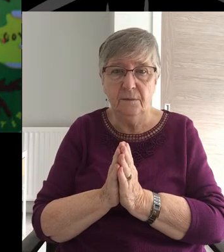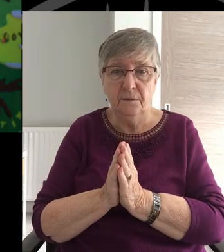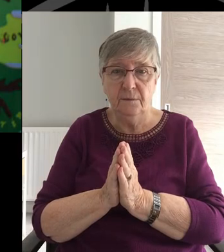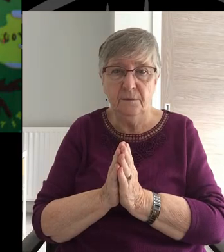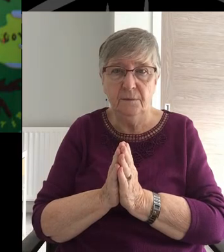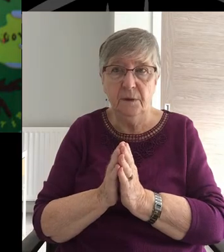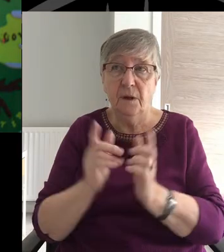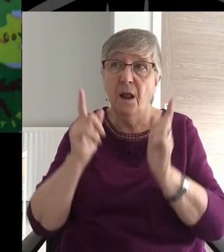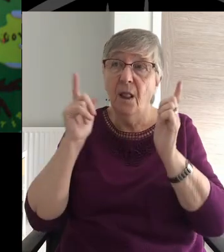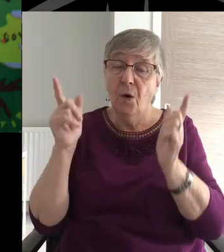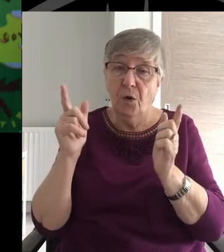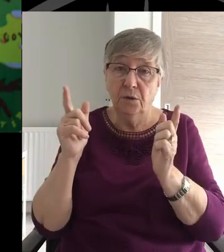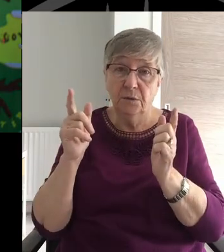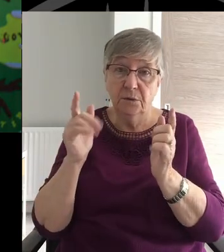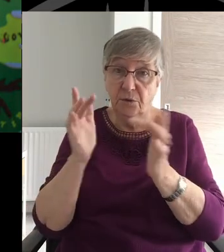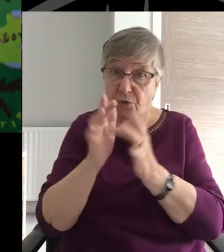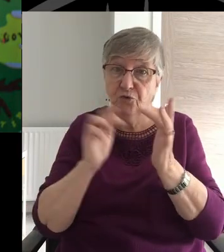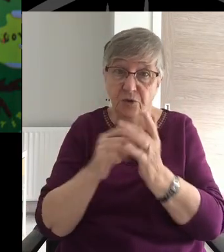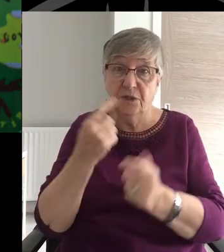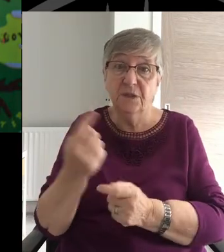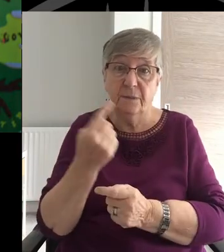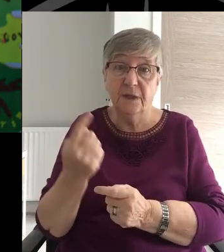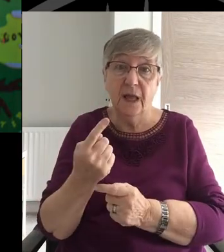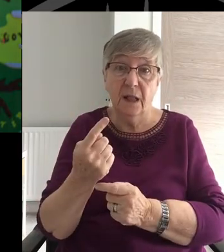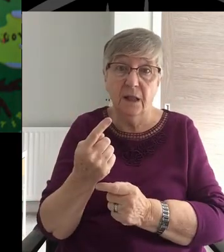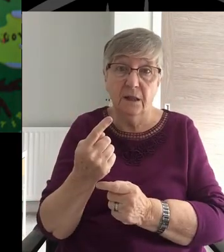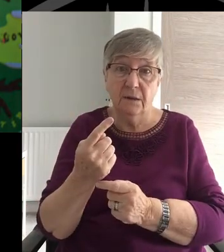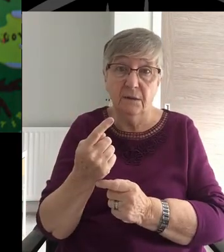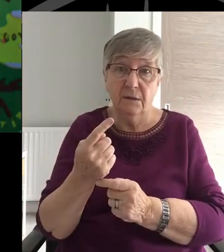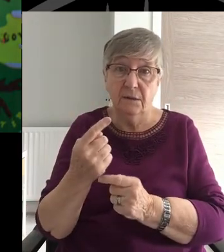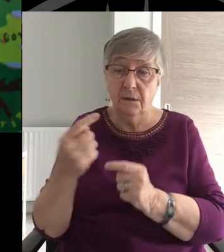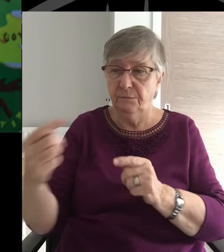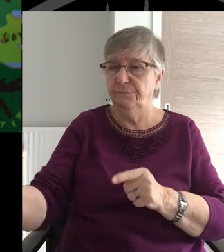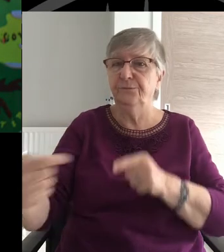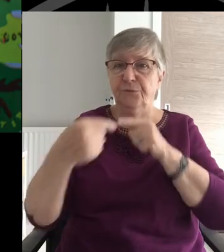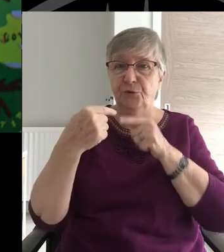Lord, even Jesus was confronted by folks who